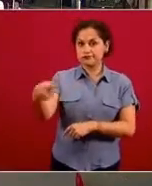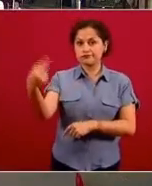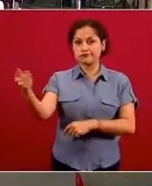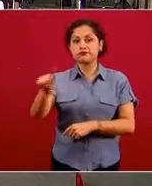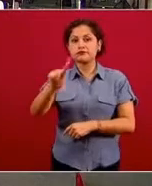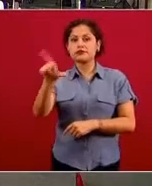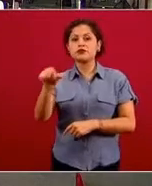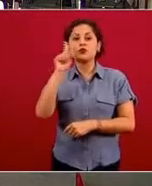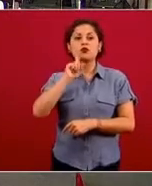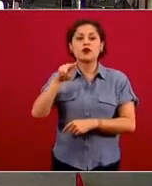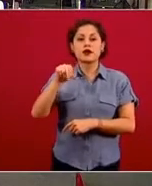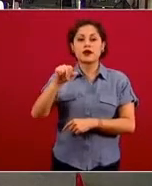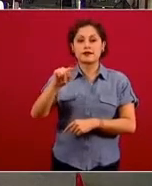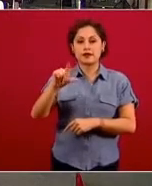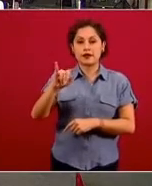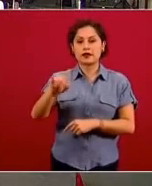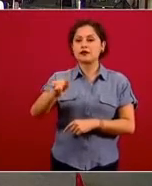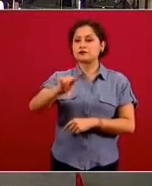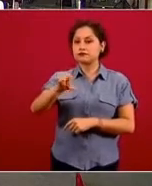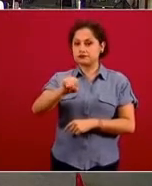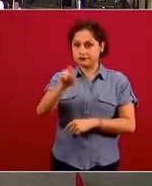period.